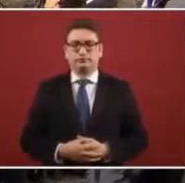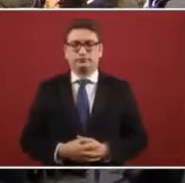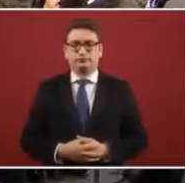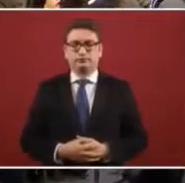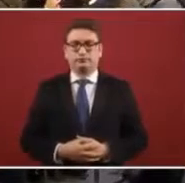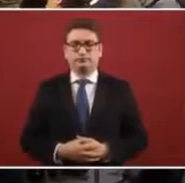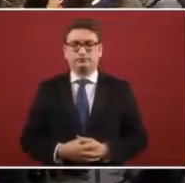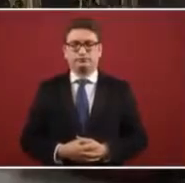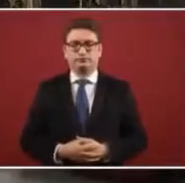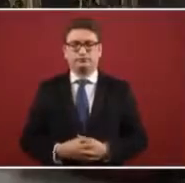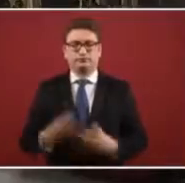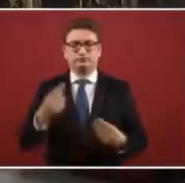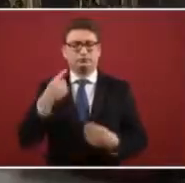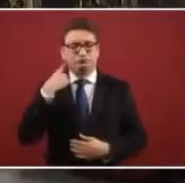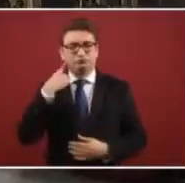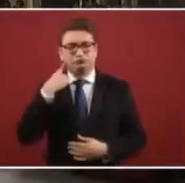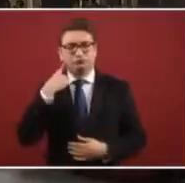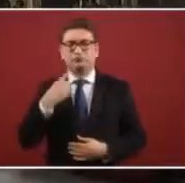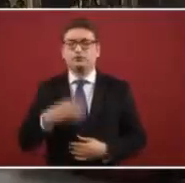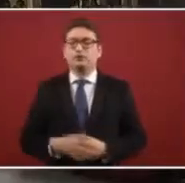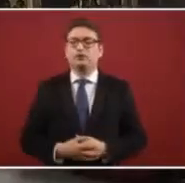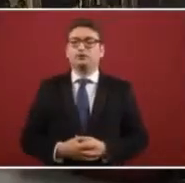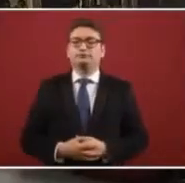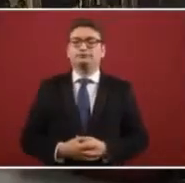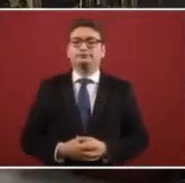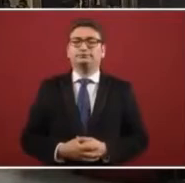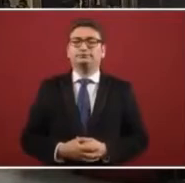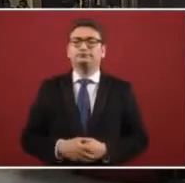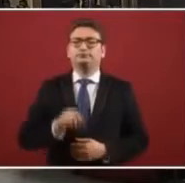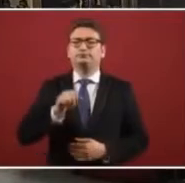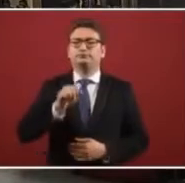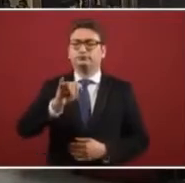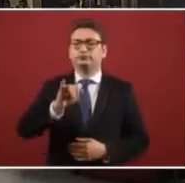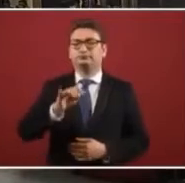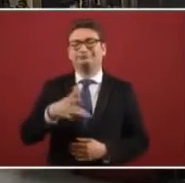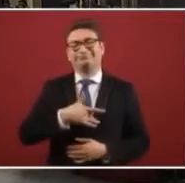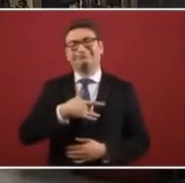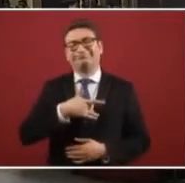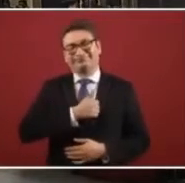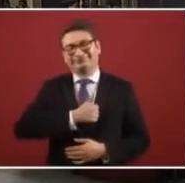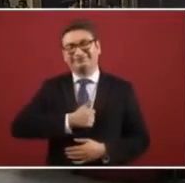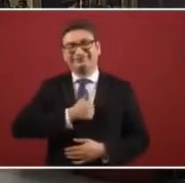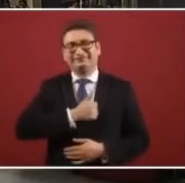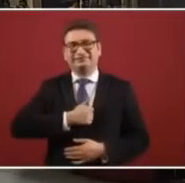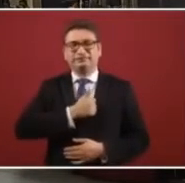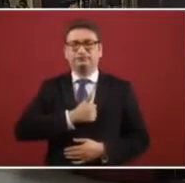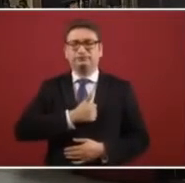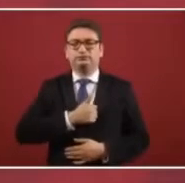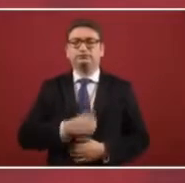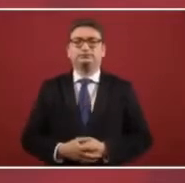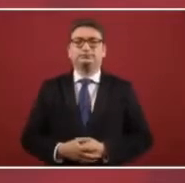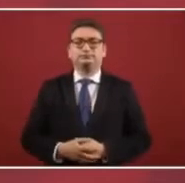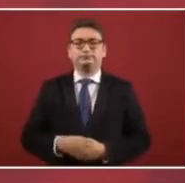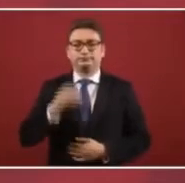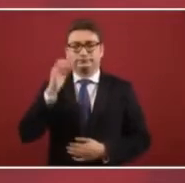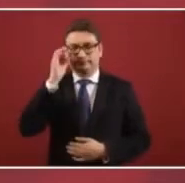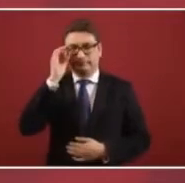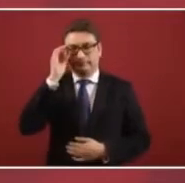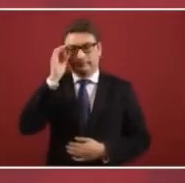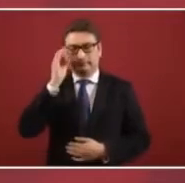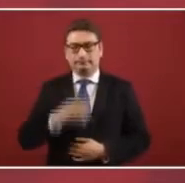I couldn't tell what he said. It's very lamentable what happened